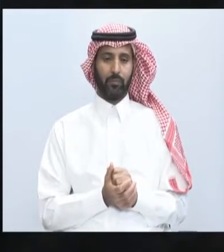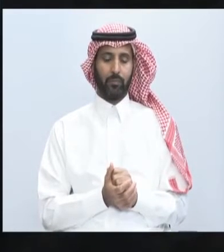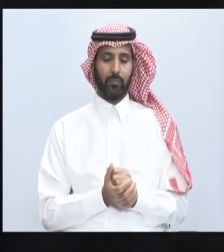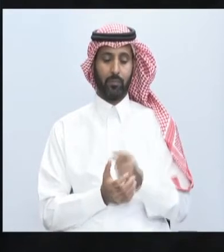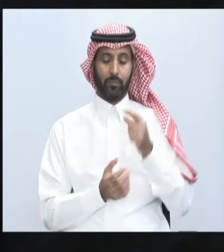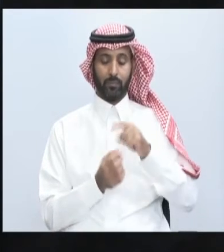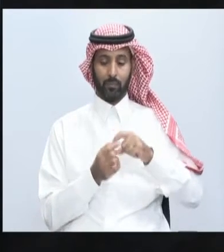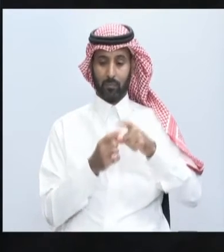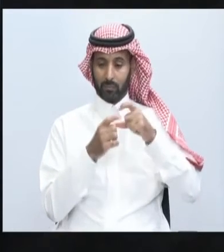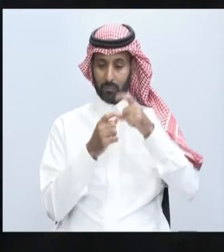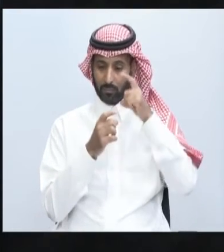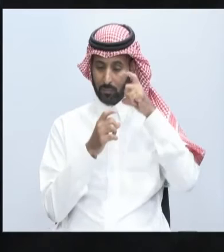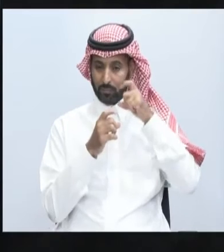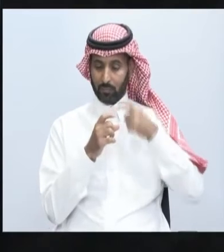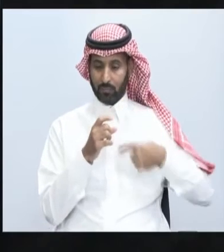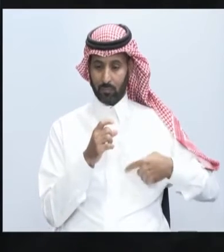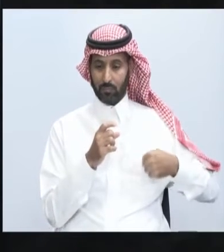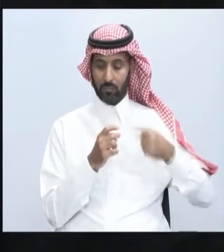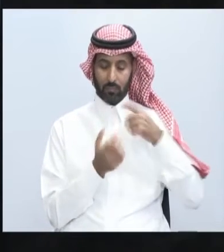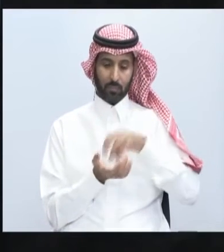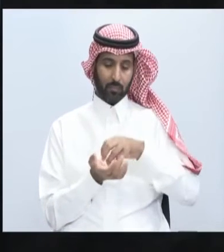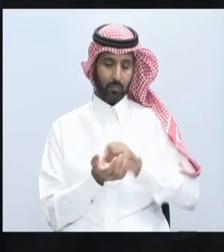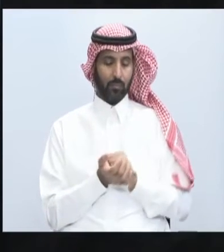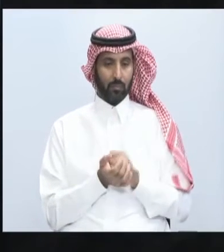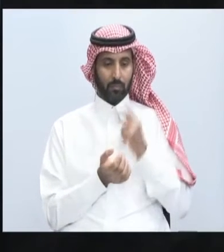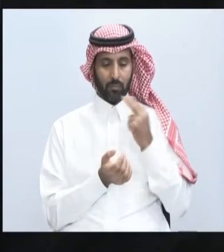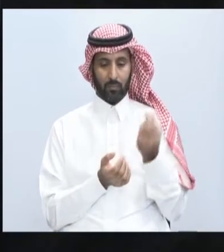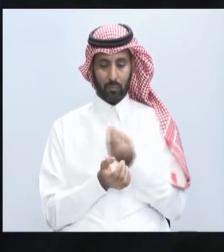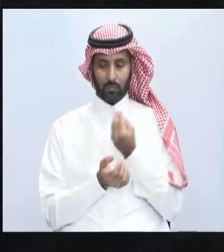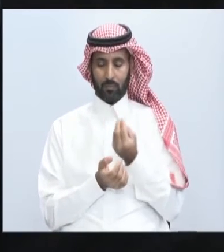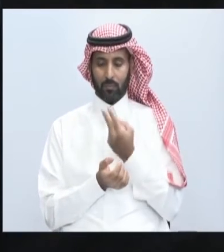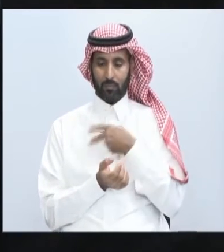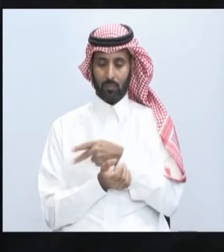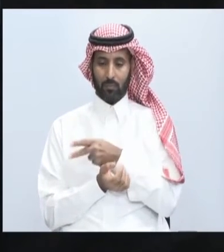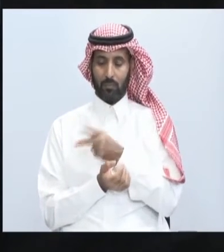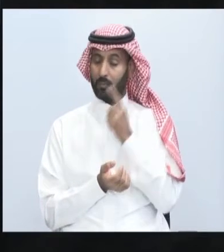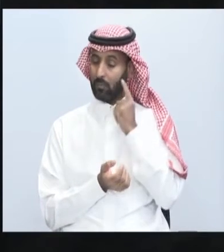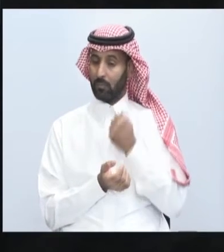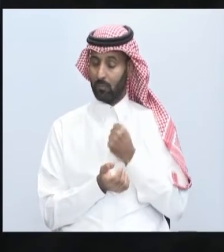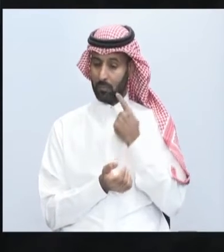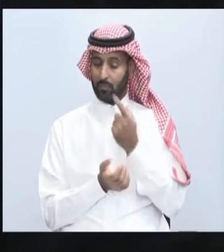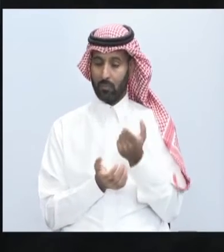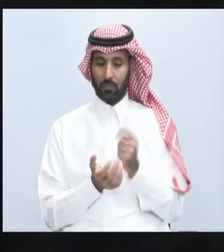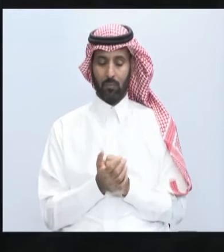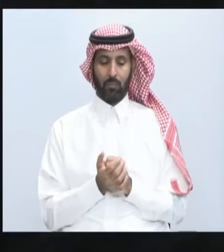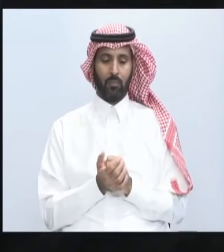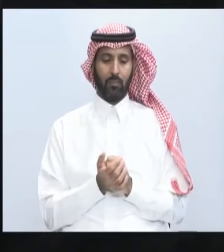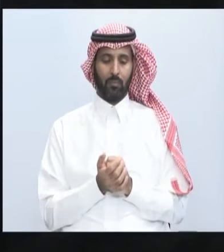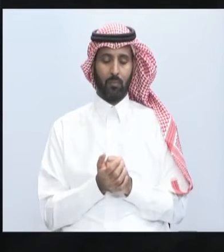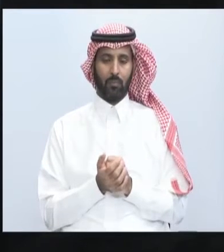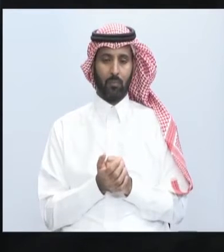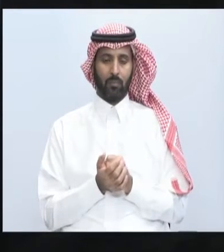a picture or the name of the place you have visited. If you like this place very much, then you